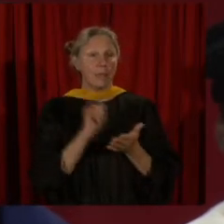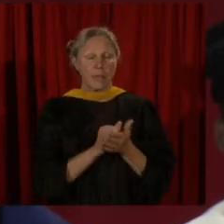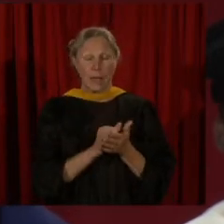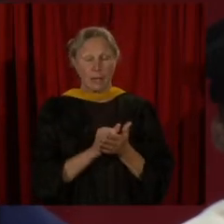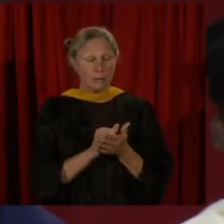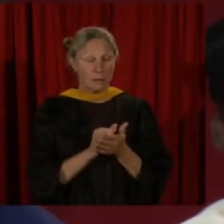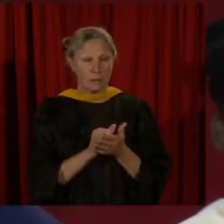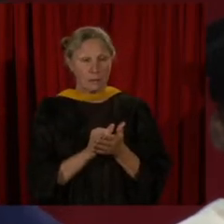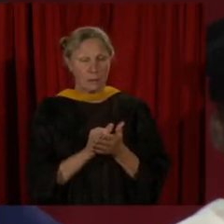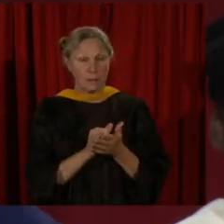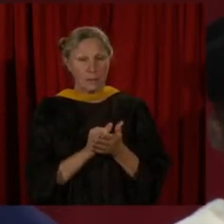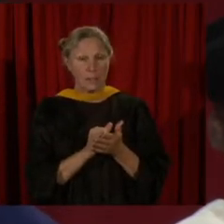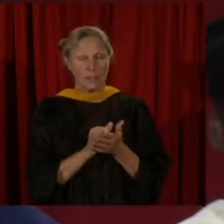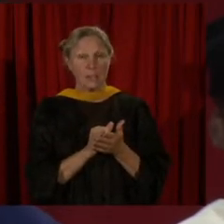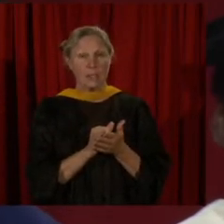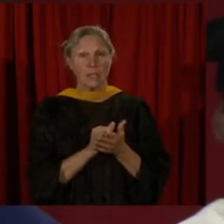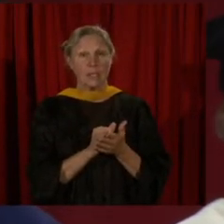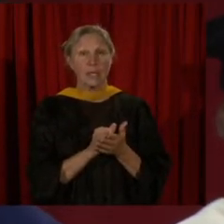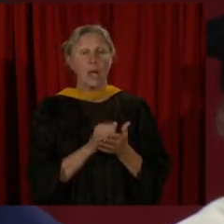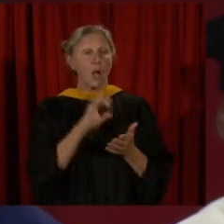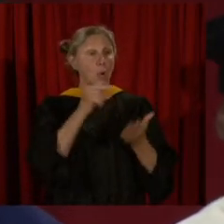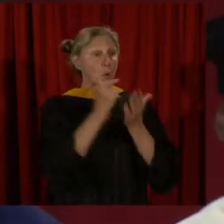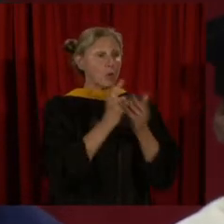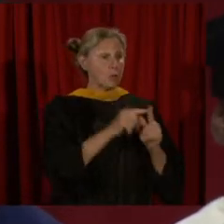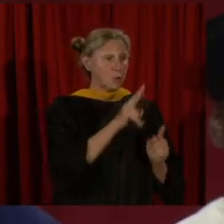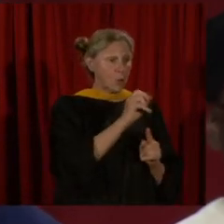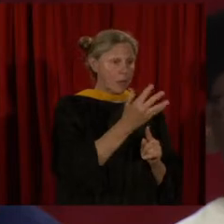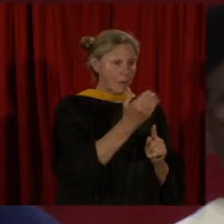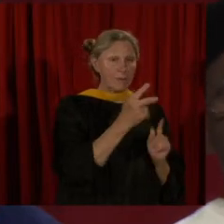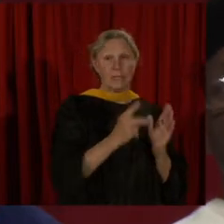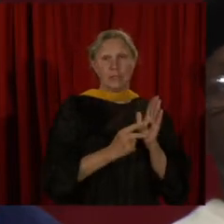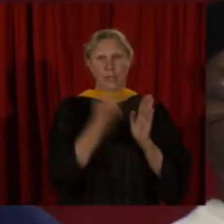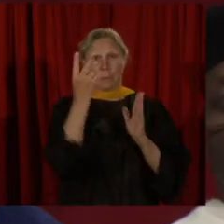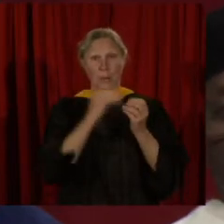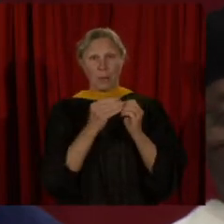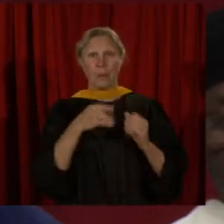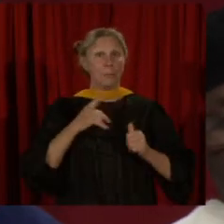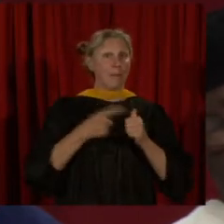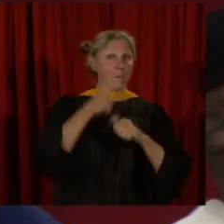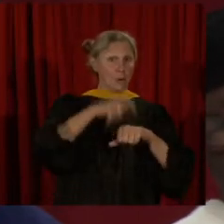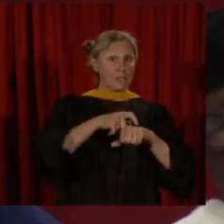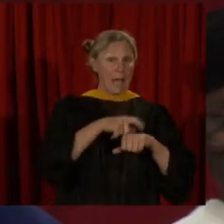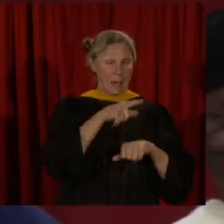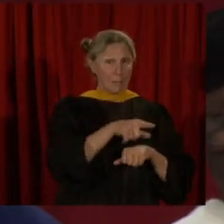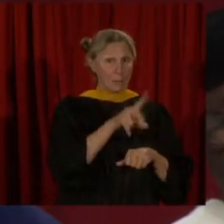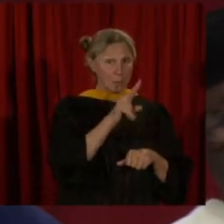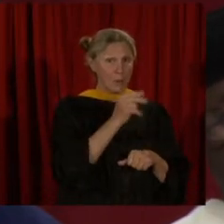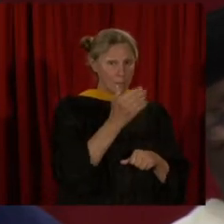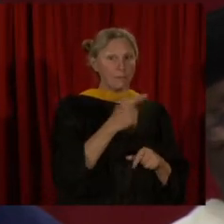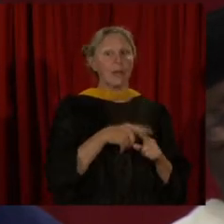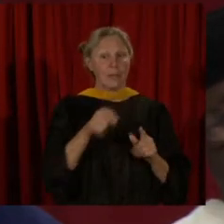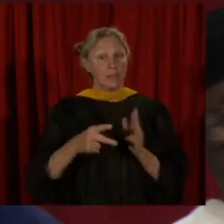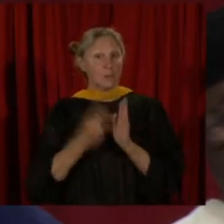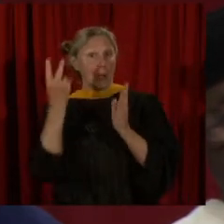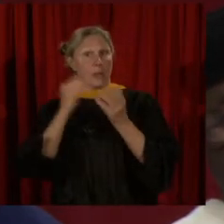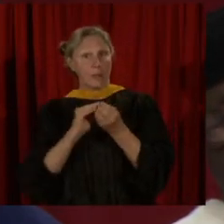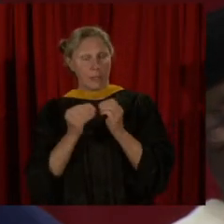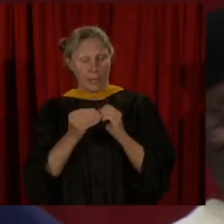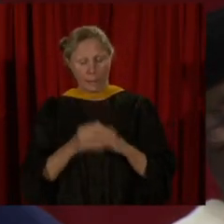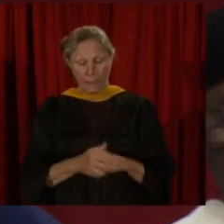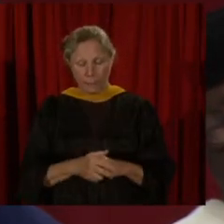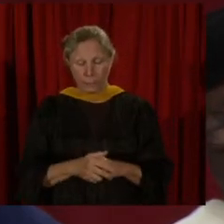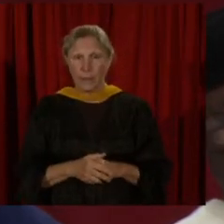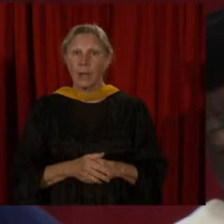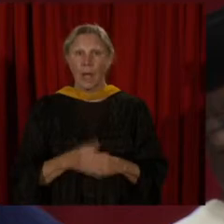twice the number that graduated in 2015, my first time to do this. The youngest is